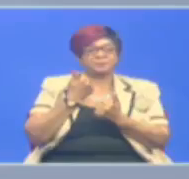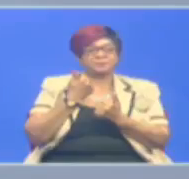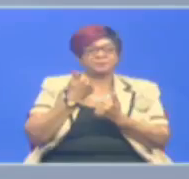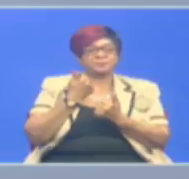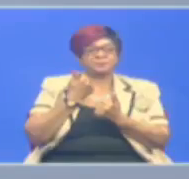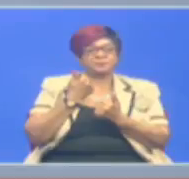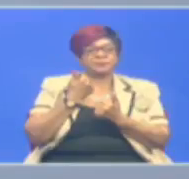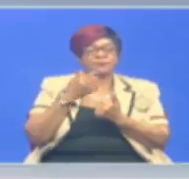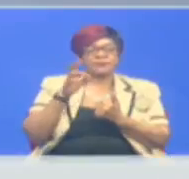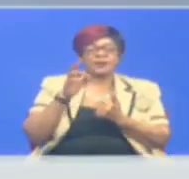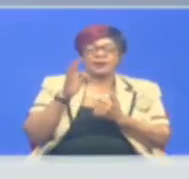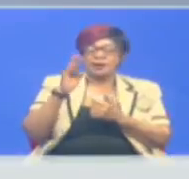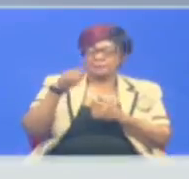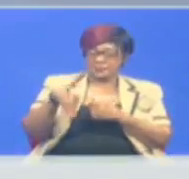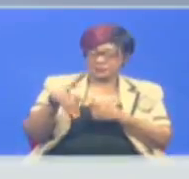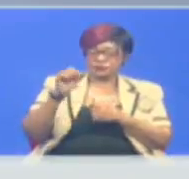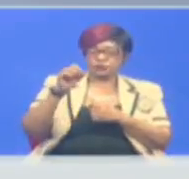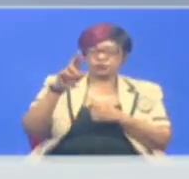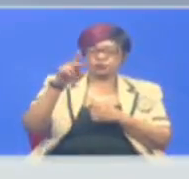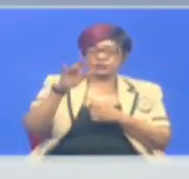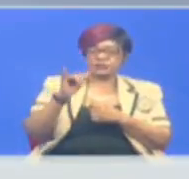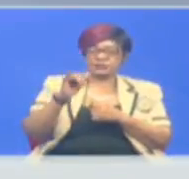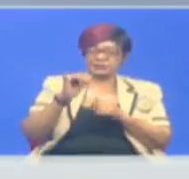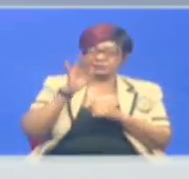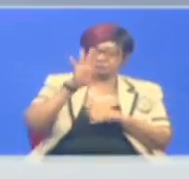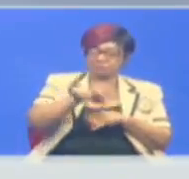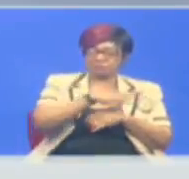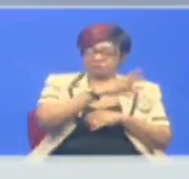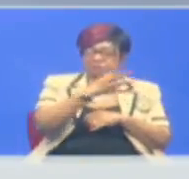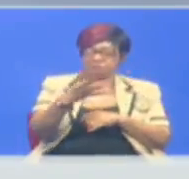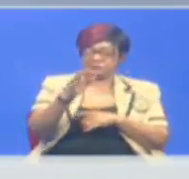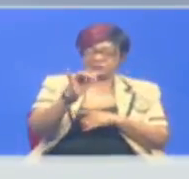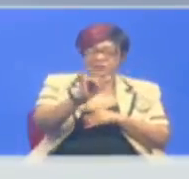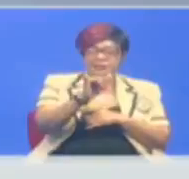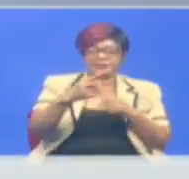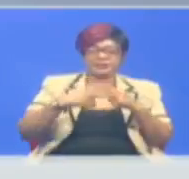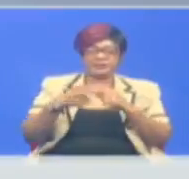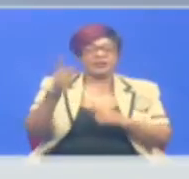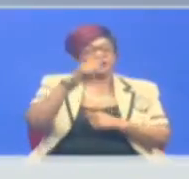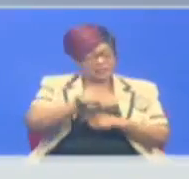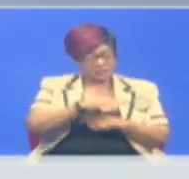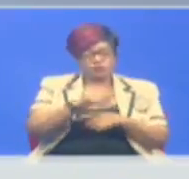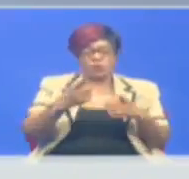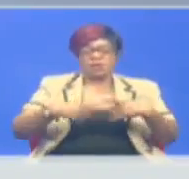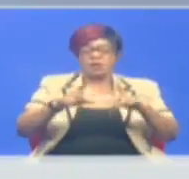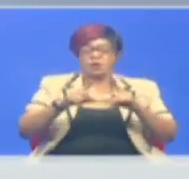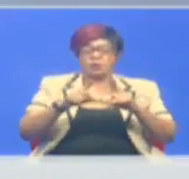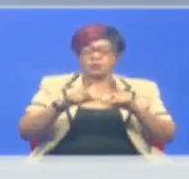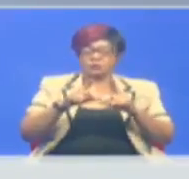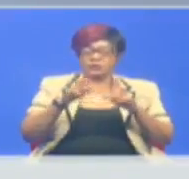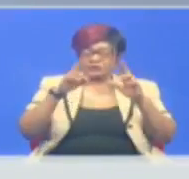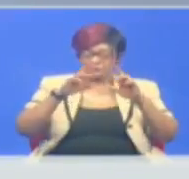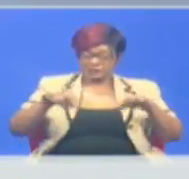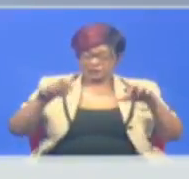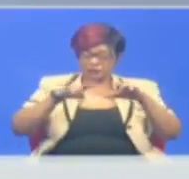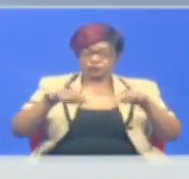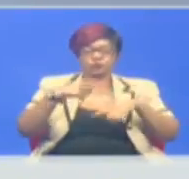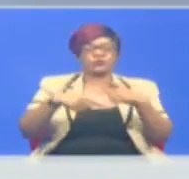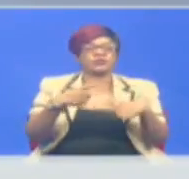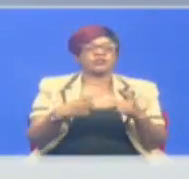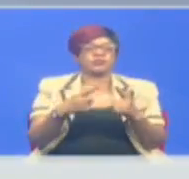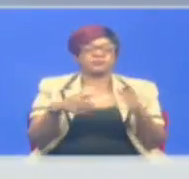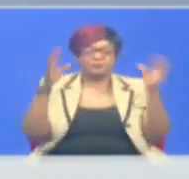Kapseret Member of Parliament Oscar Sudi will remain in police custody for 7 more days to allow the prosecution to conclude investigations. The